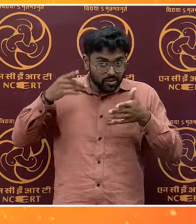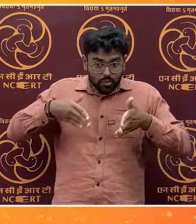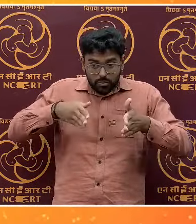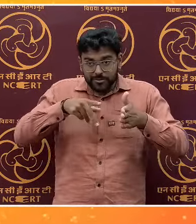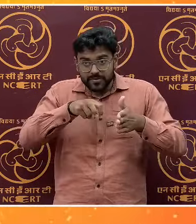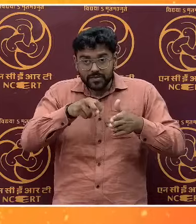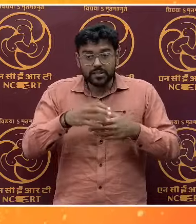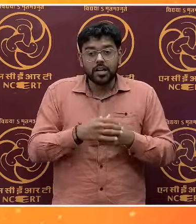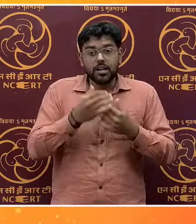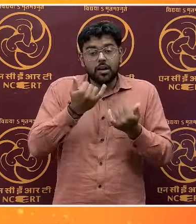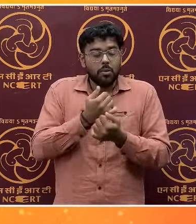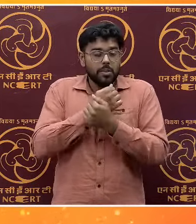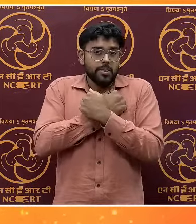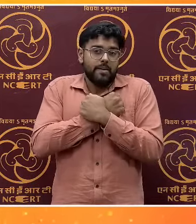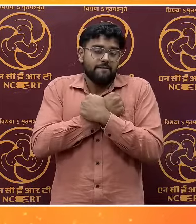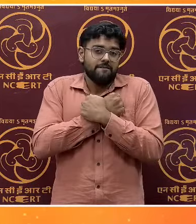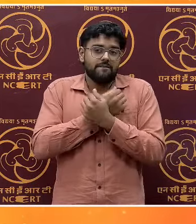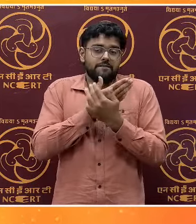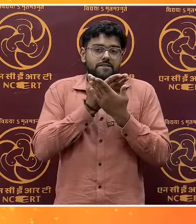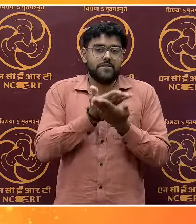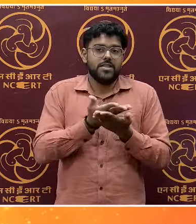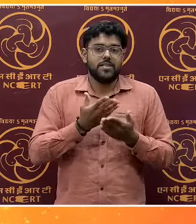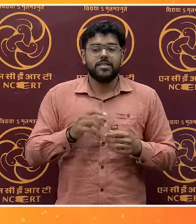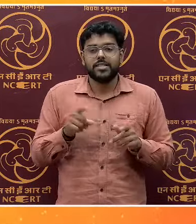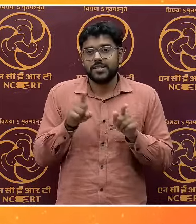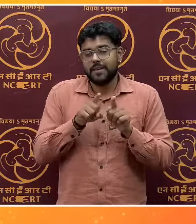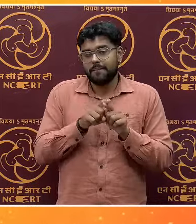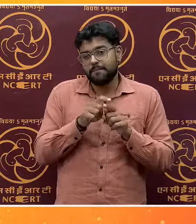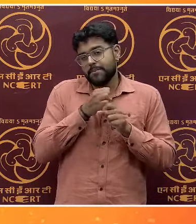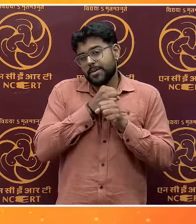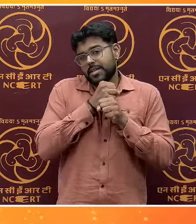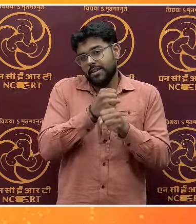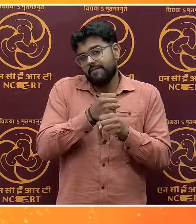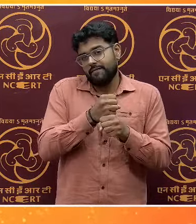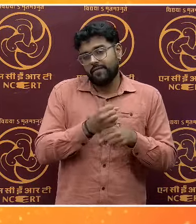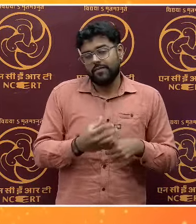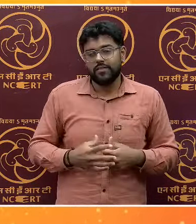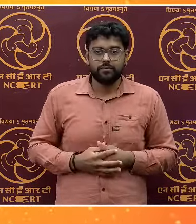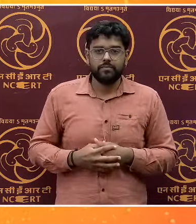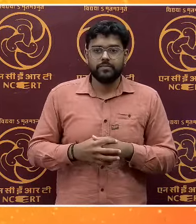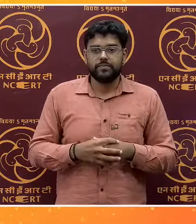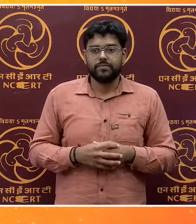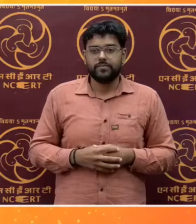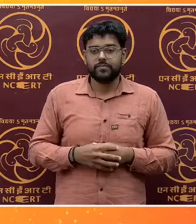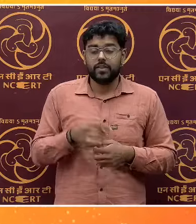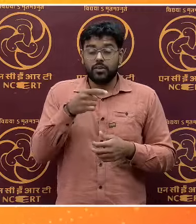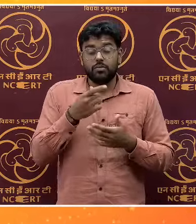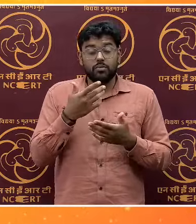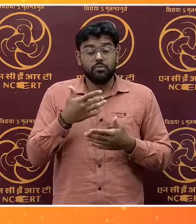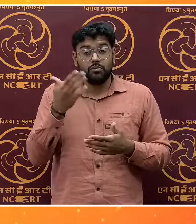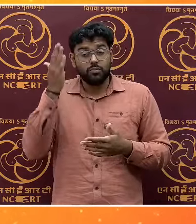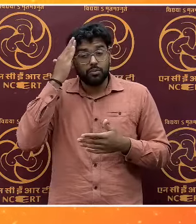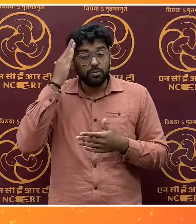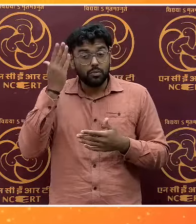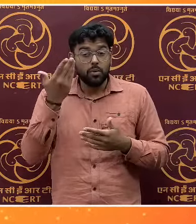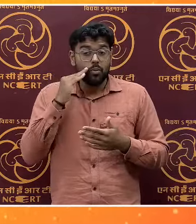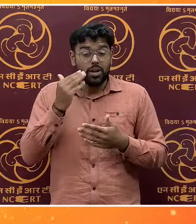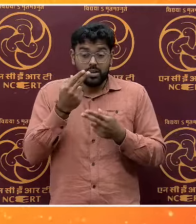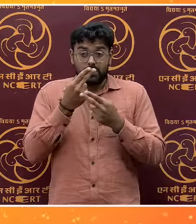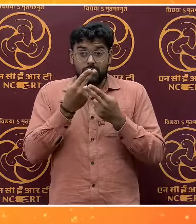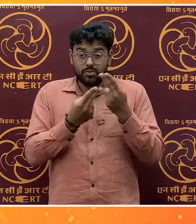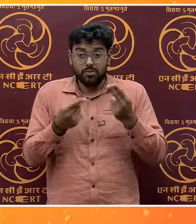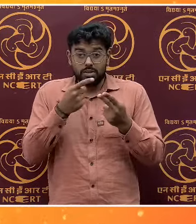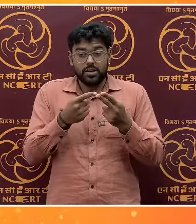throwing her love to in the Happy, form of yeah. prayers. Good vibes, Yeah. indeed. And ma'am, like the poem is full